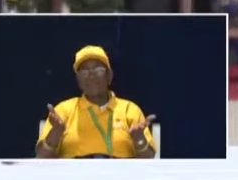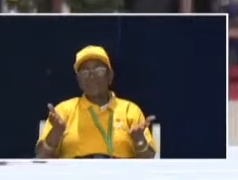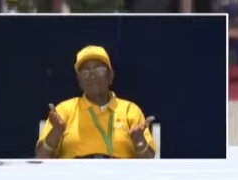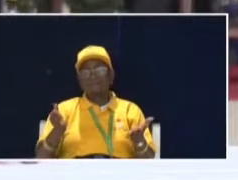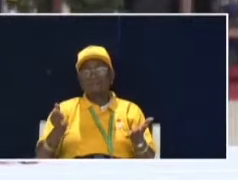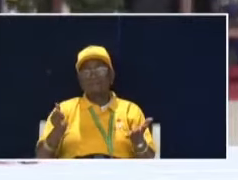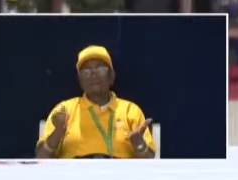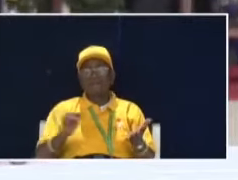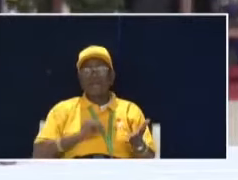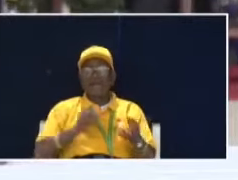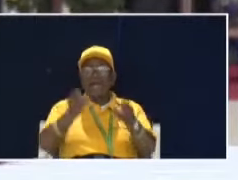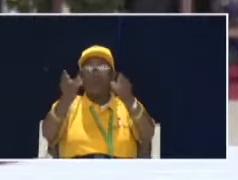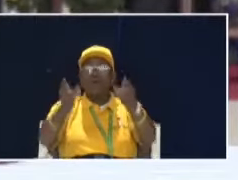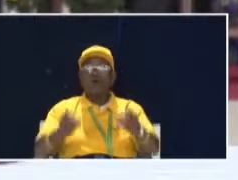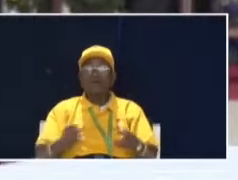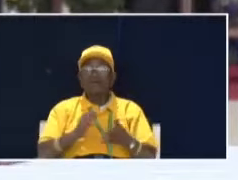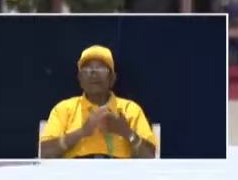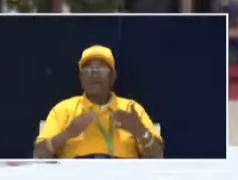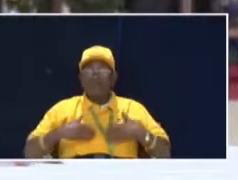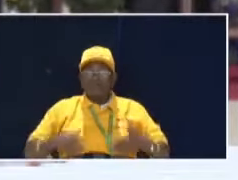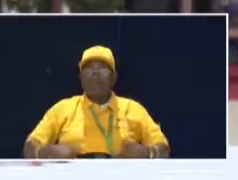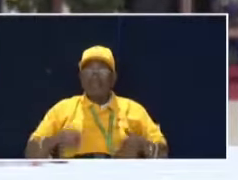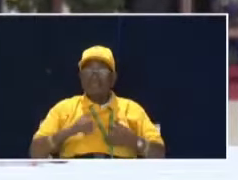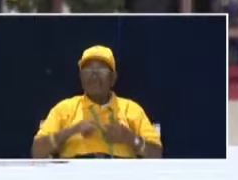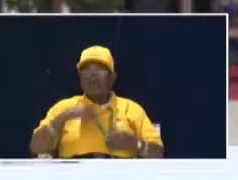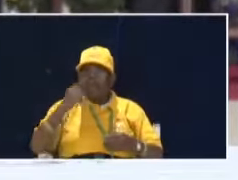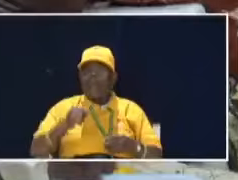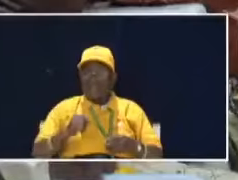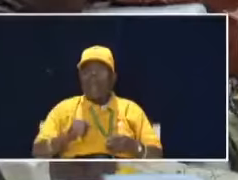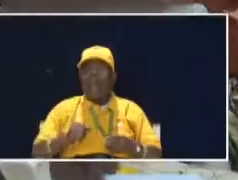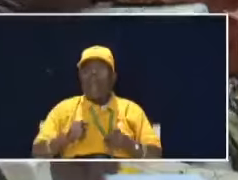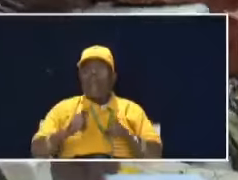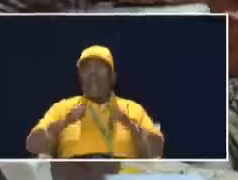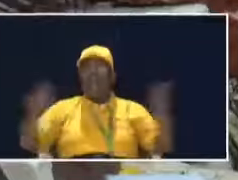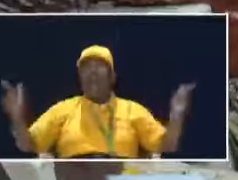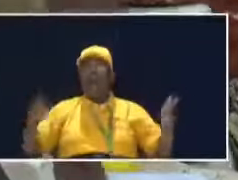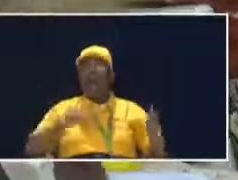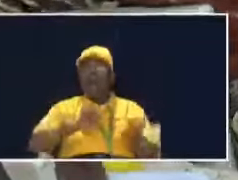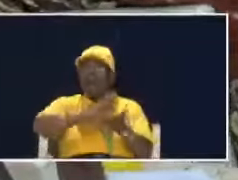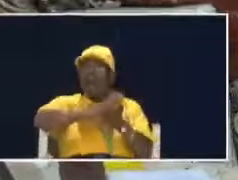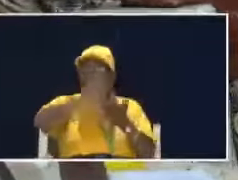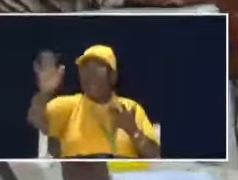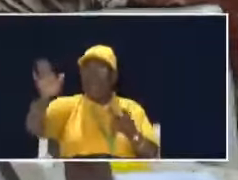I want somebody to say loud and clear, enough is enough.